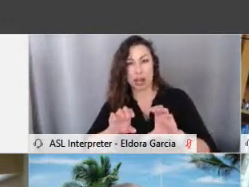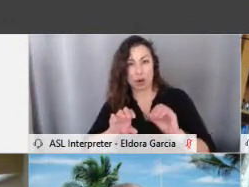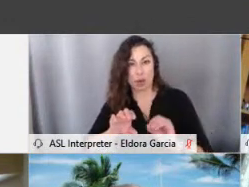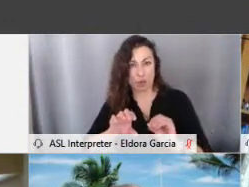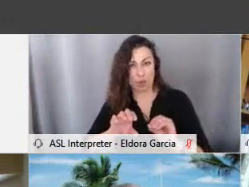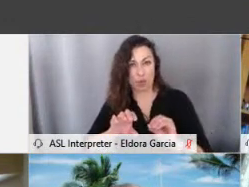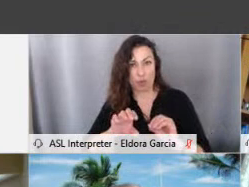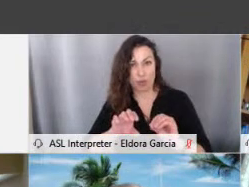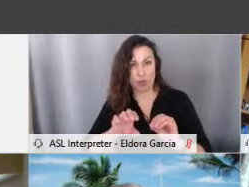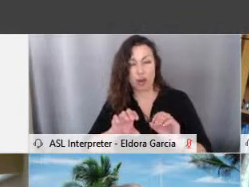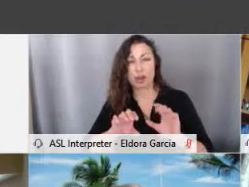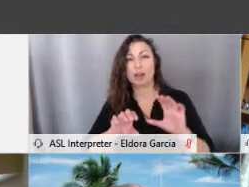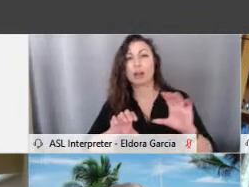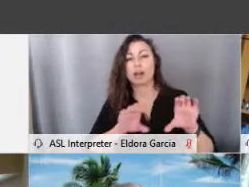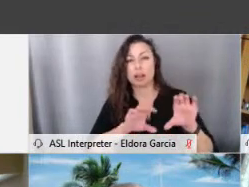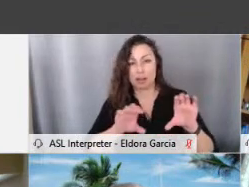organization.